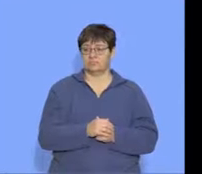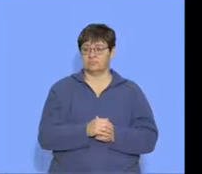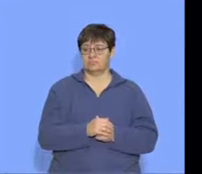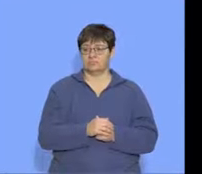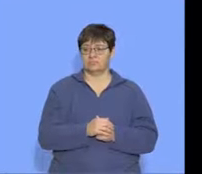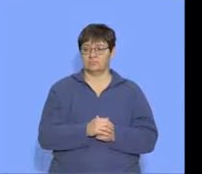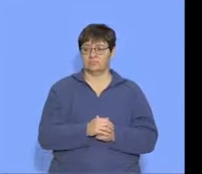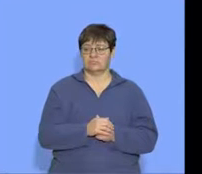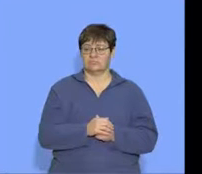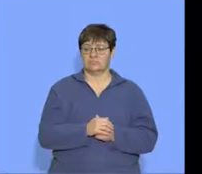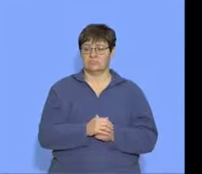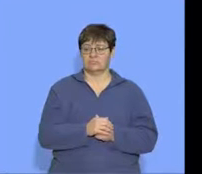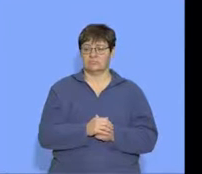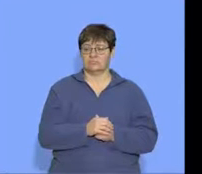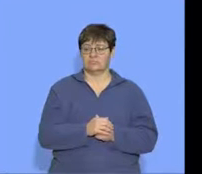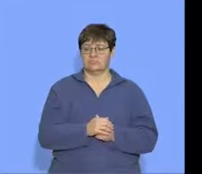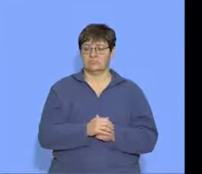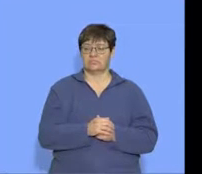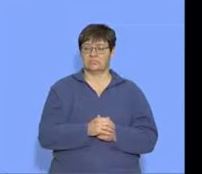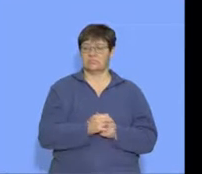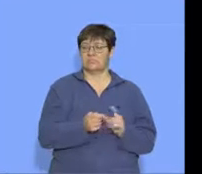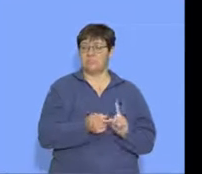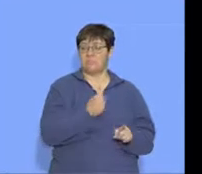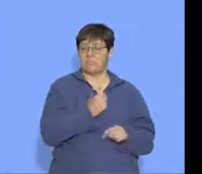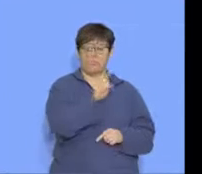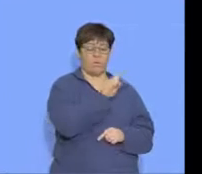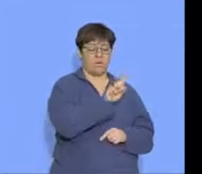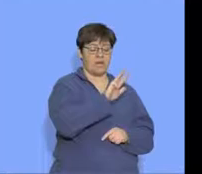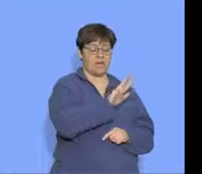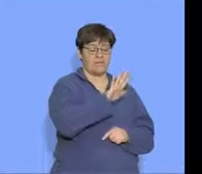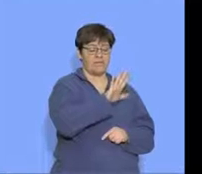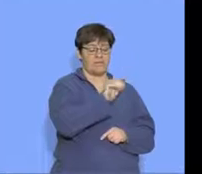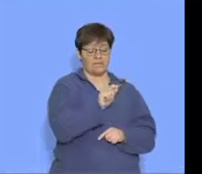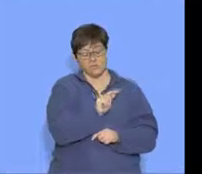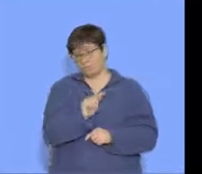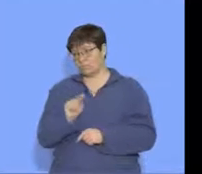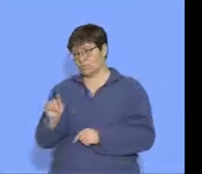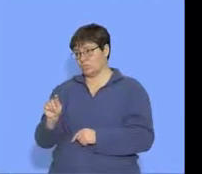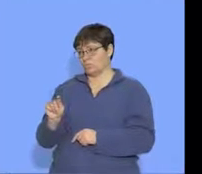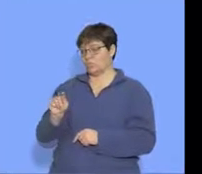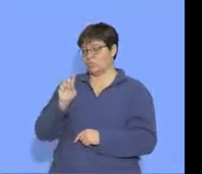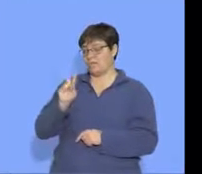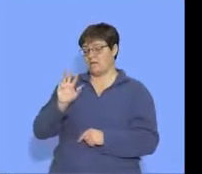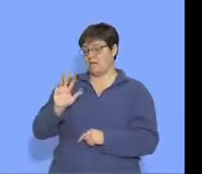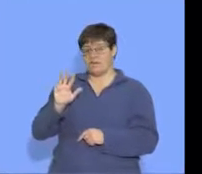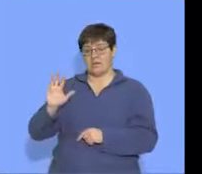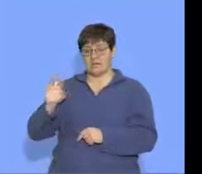ozone concentration from 1950 all the way